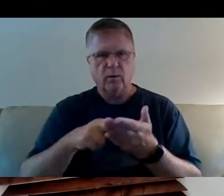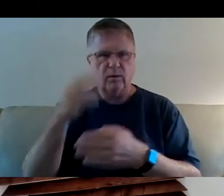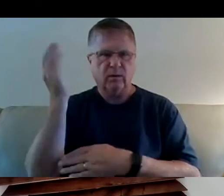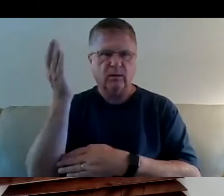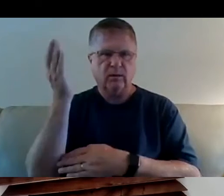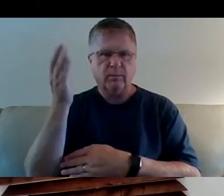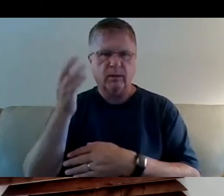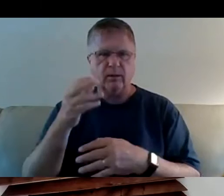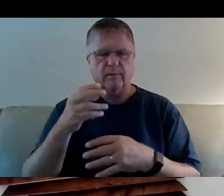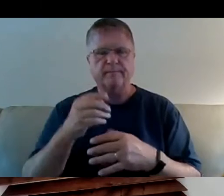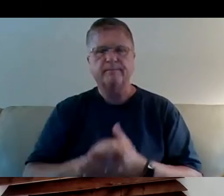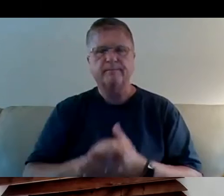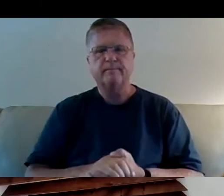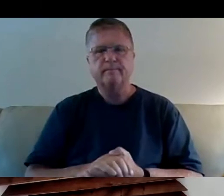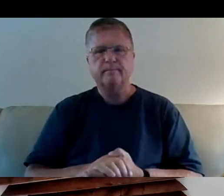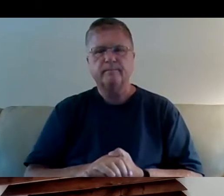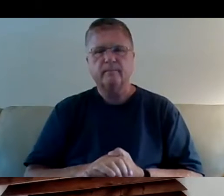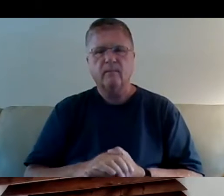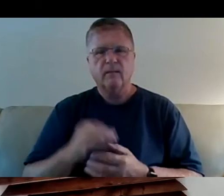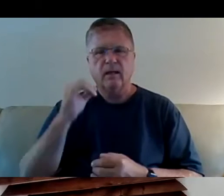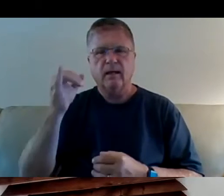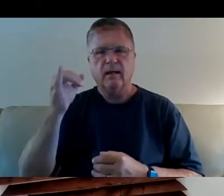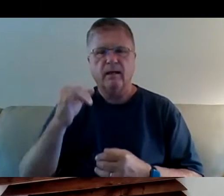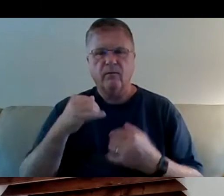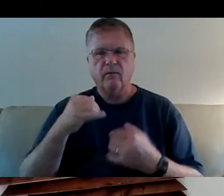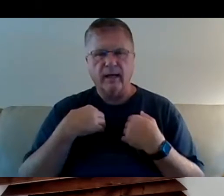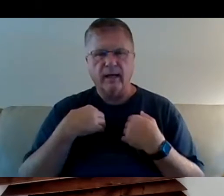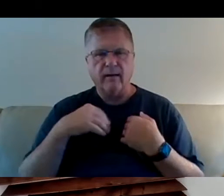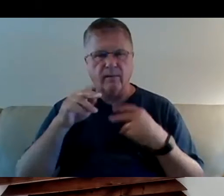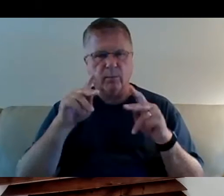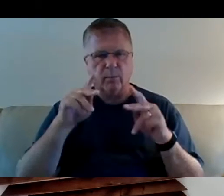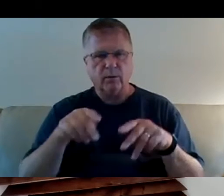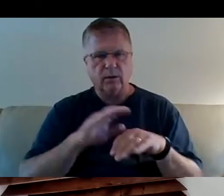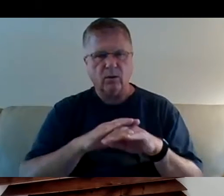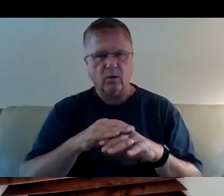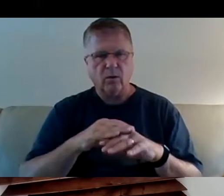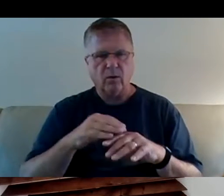and if we have, do we have them on the line?